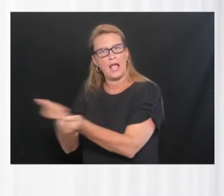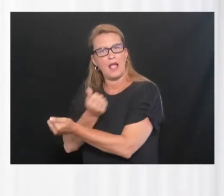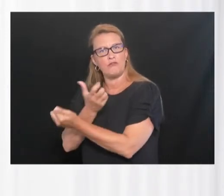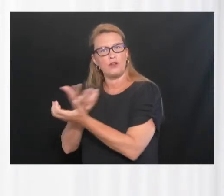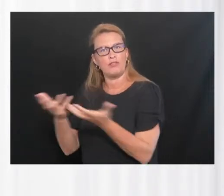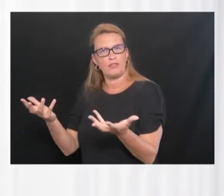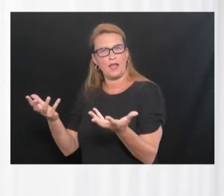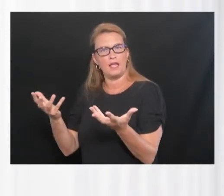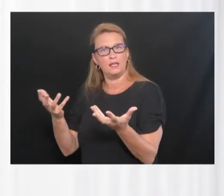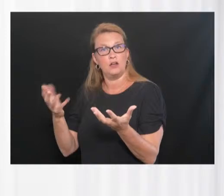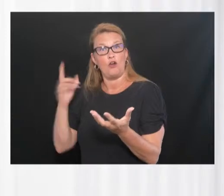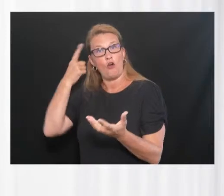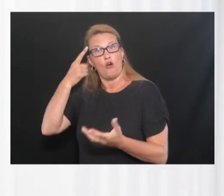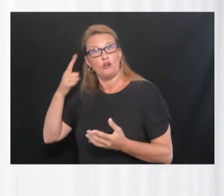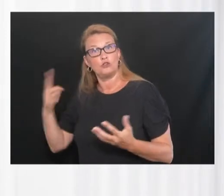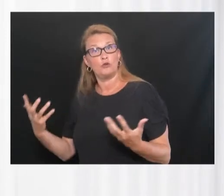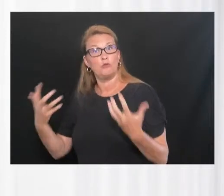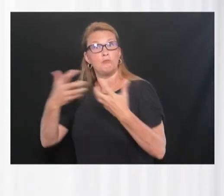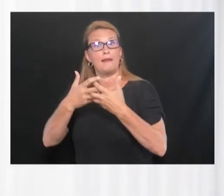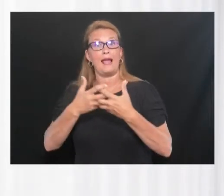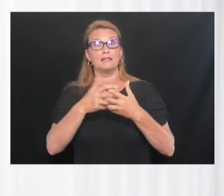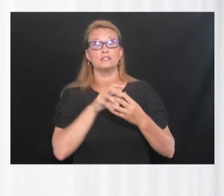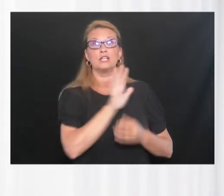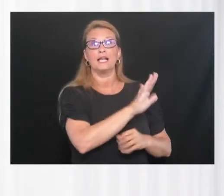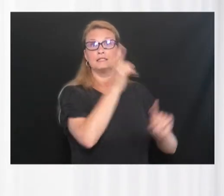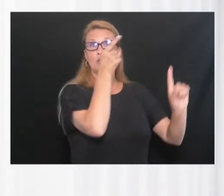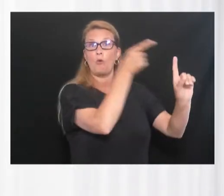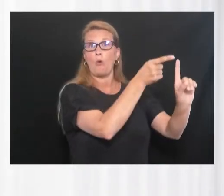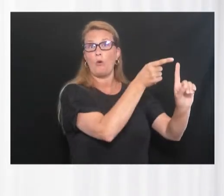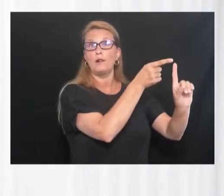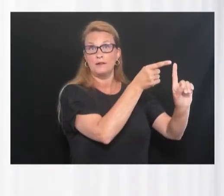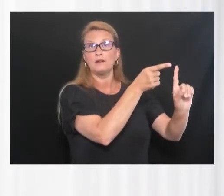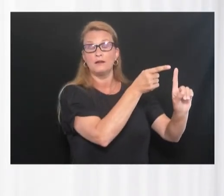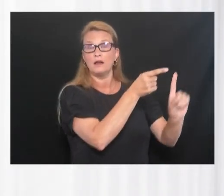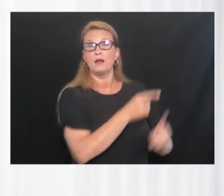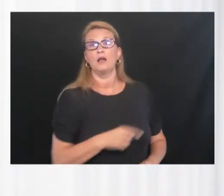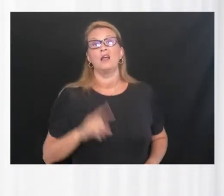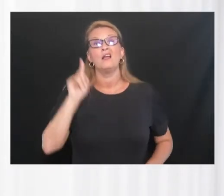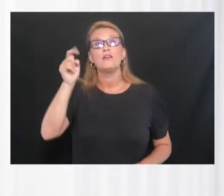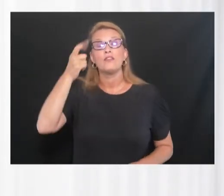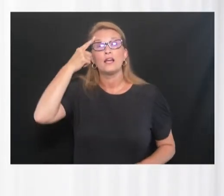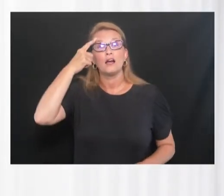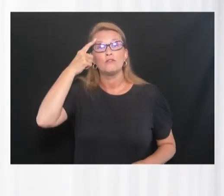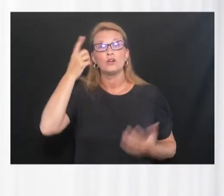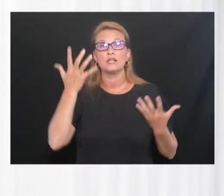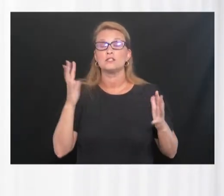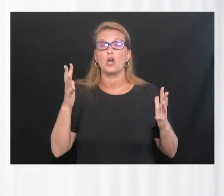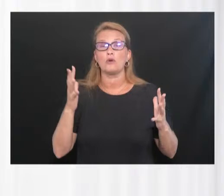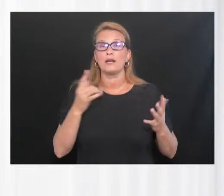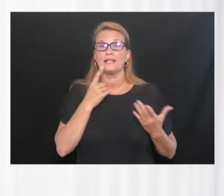two objectives that we need to get to. And as the governor's pointed out earlier,